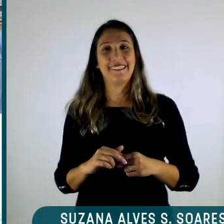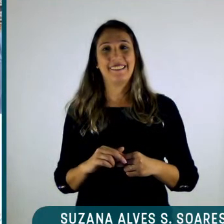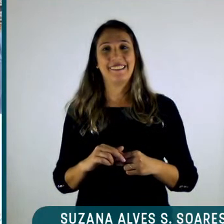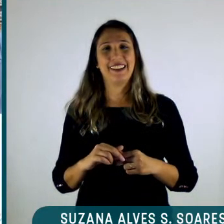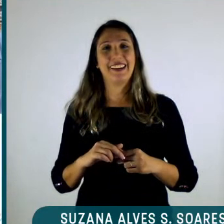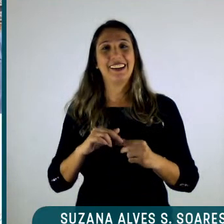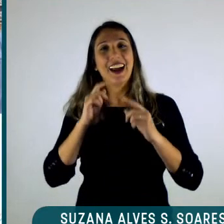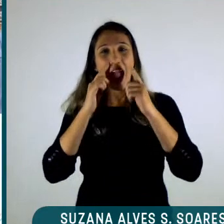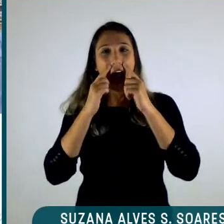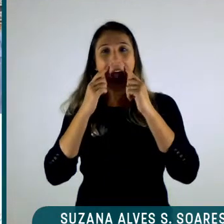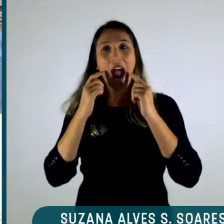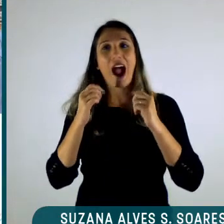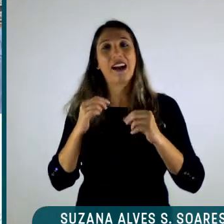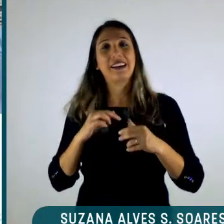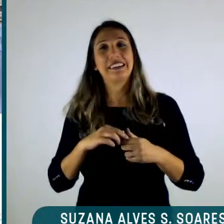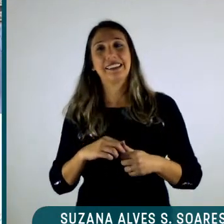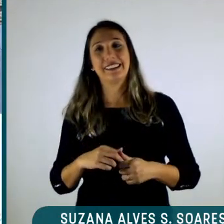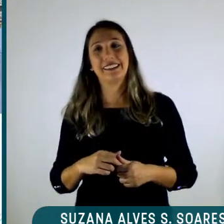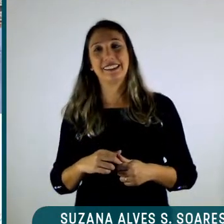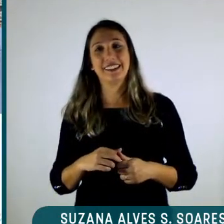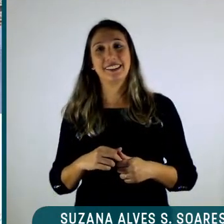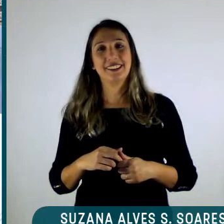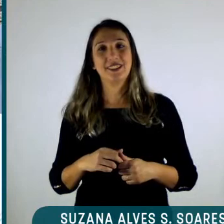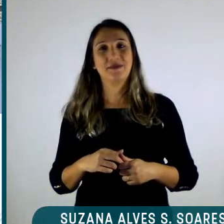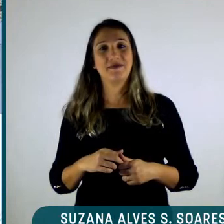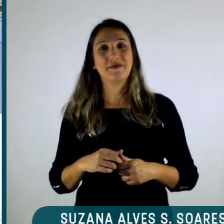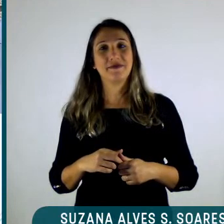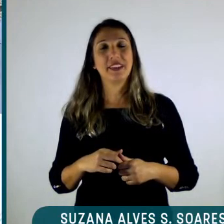for us, it is very important.